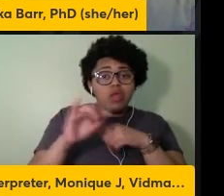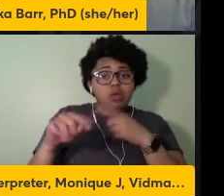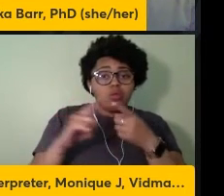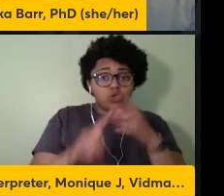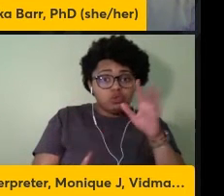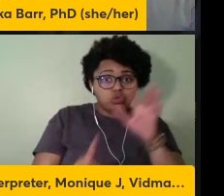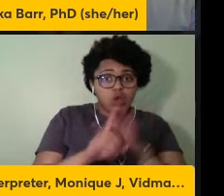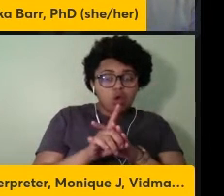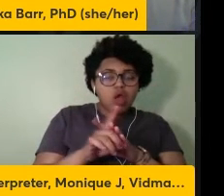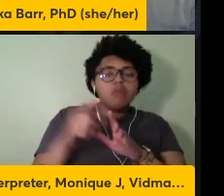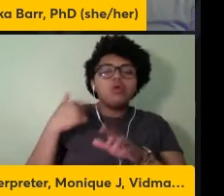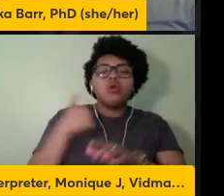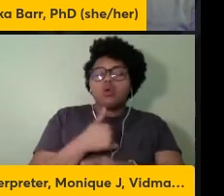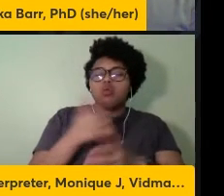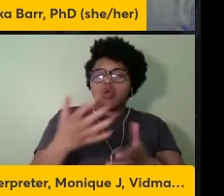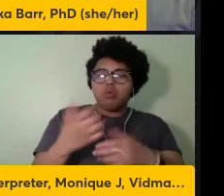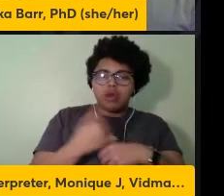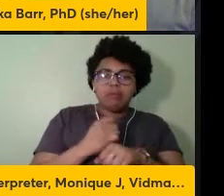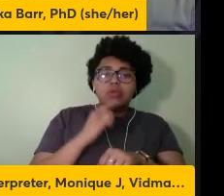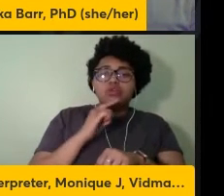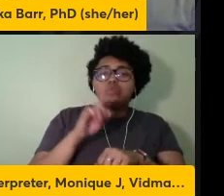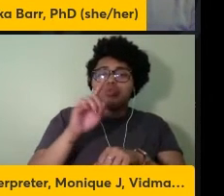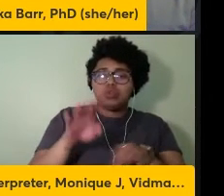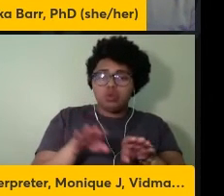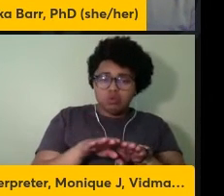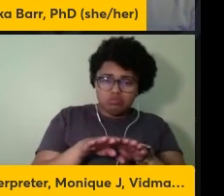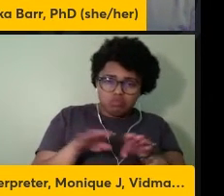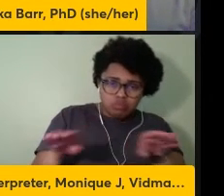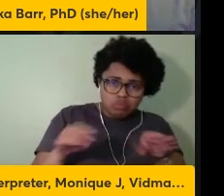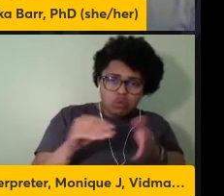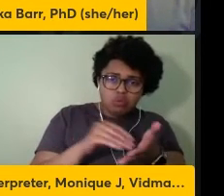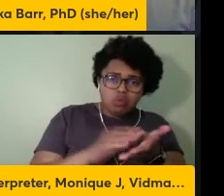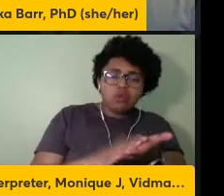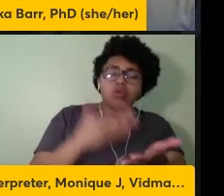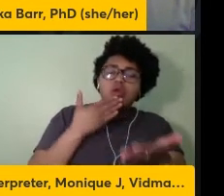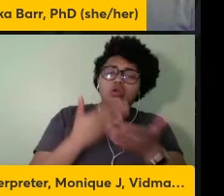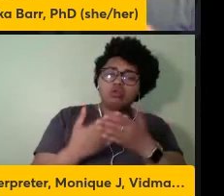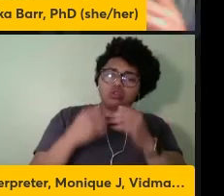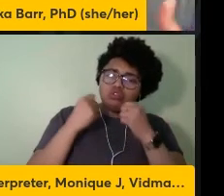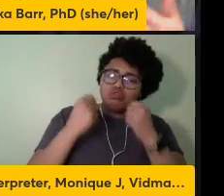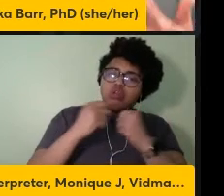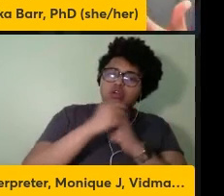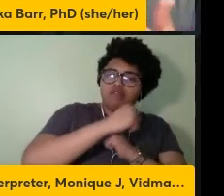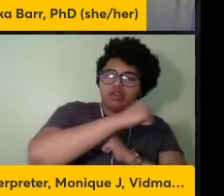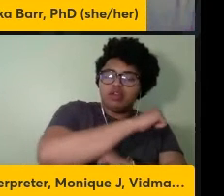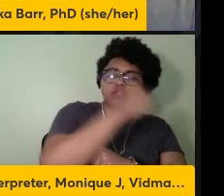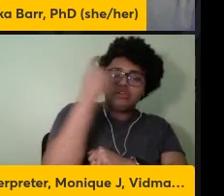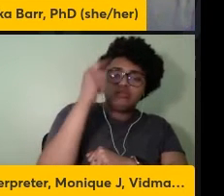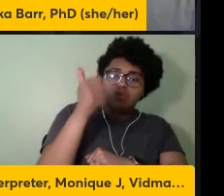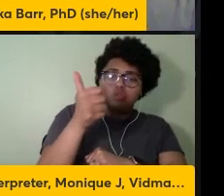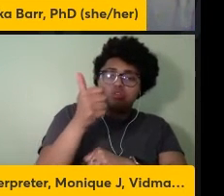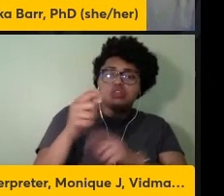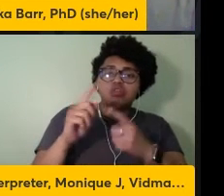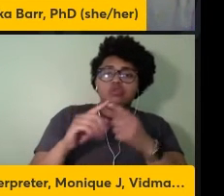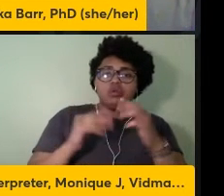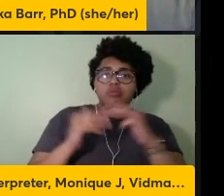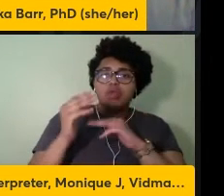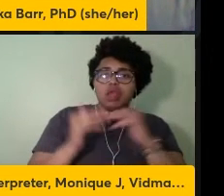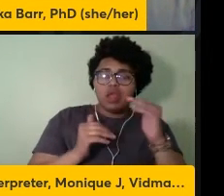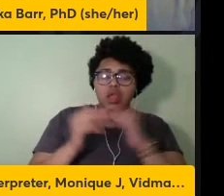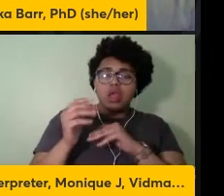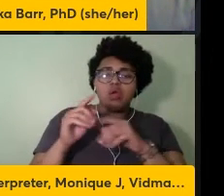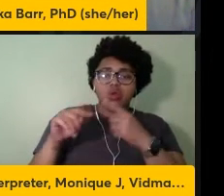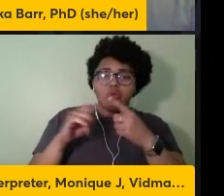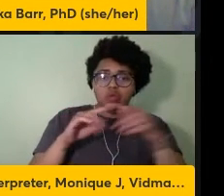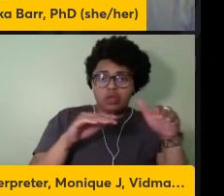to make sure that you're laying a really, really good foundation for yourself to kind of build upon whenever you